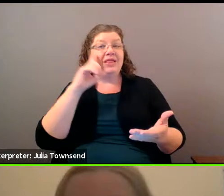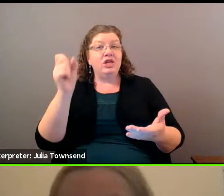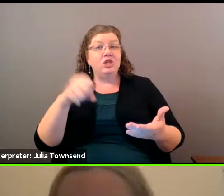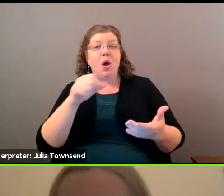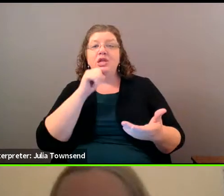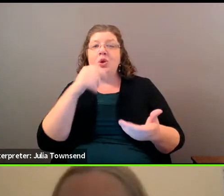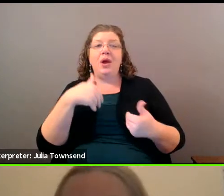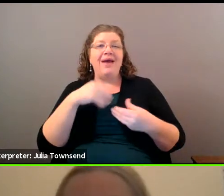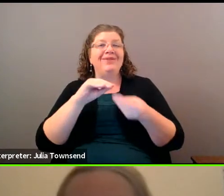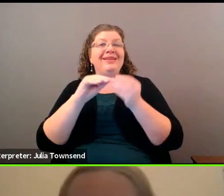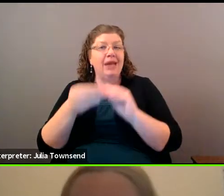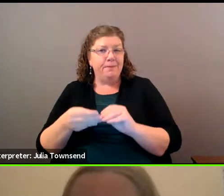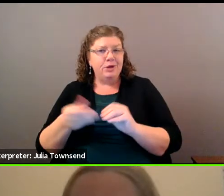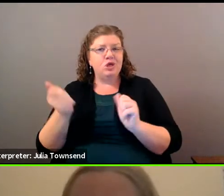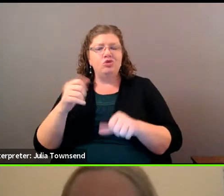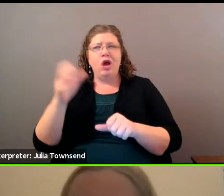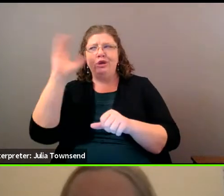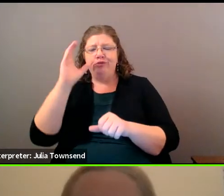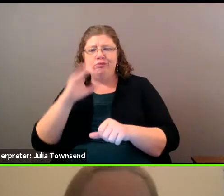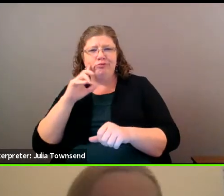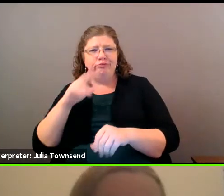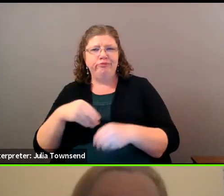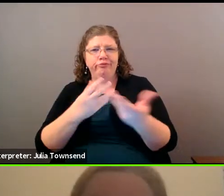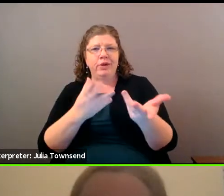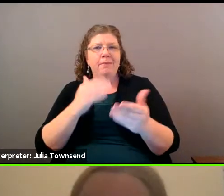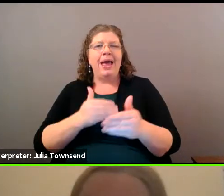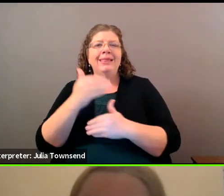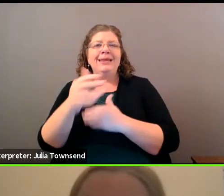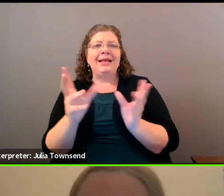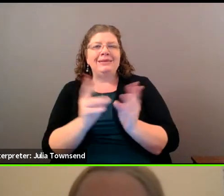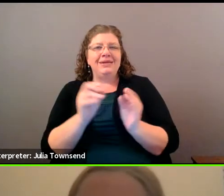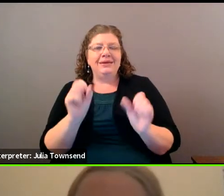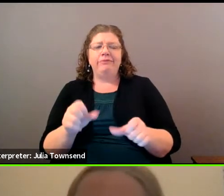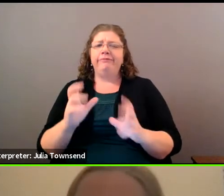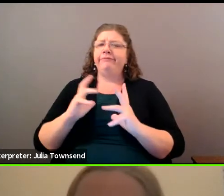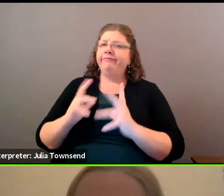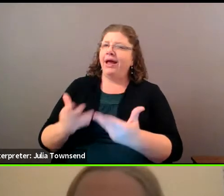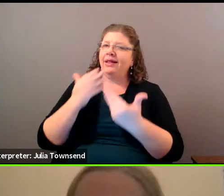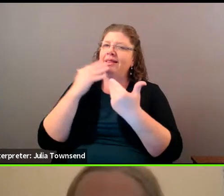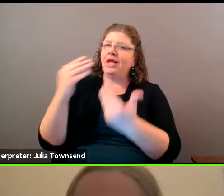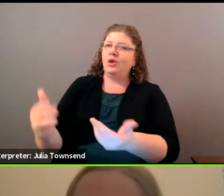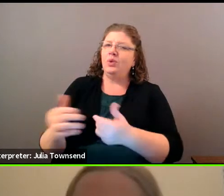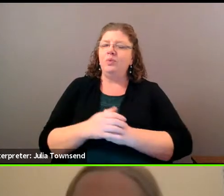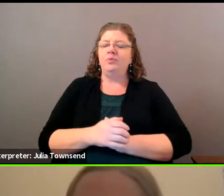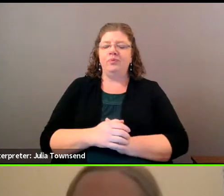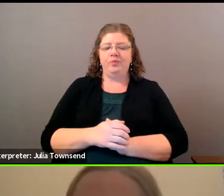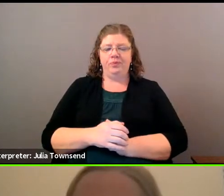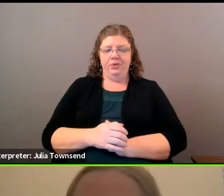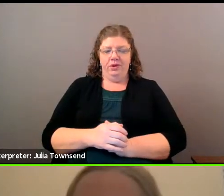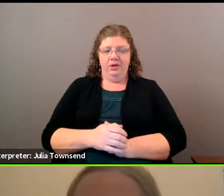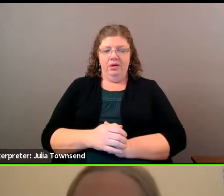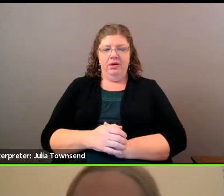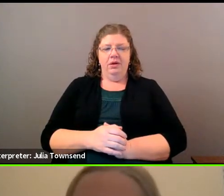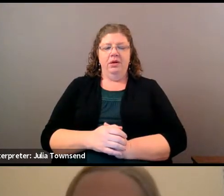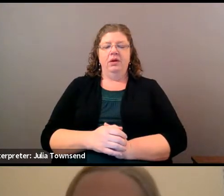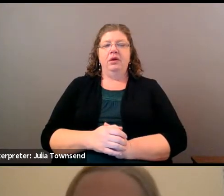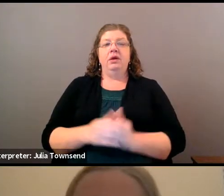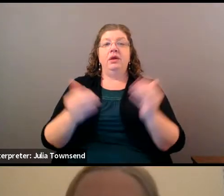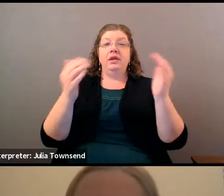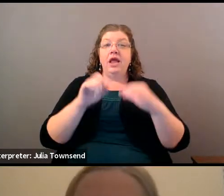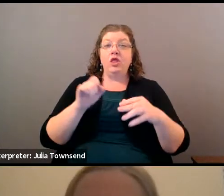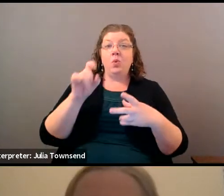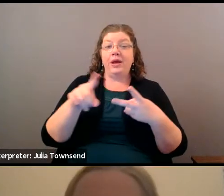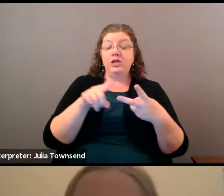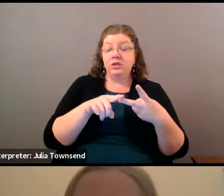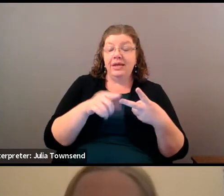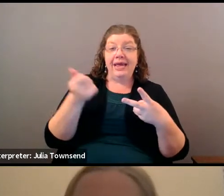numbers for you, but I can try and go get those by our next meeting. Fine, thank you. And then I had another question. Have any of